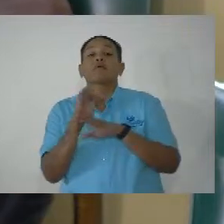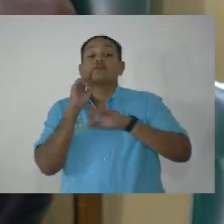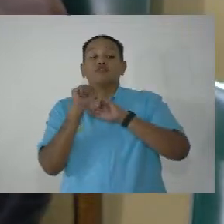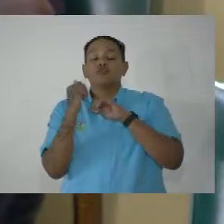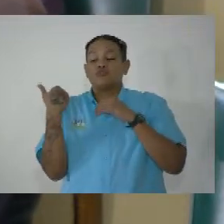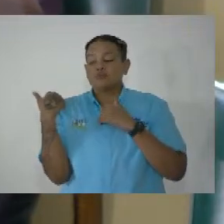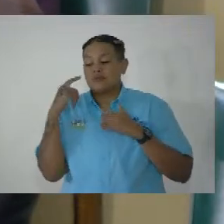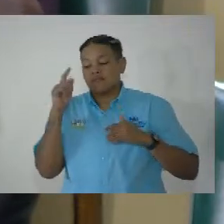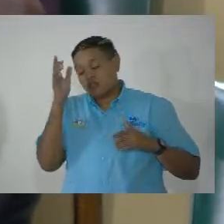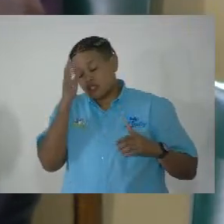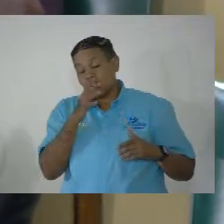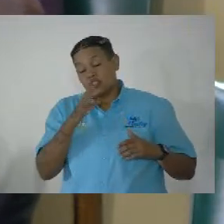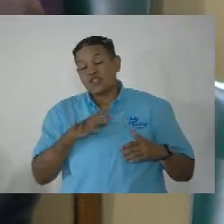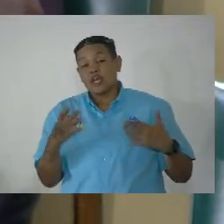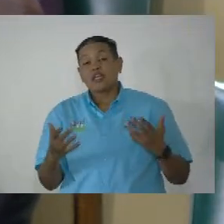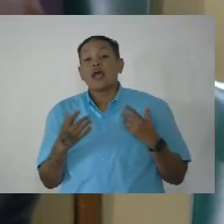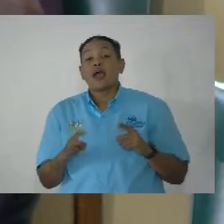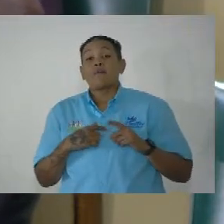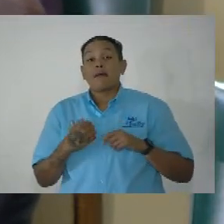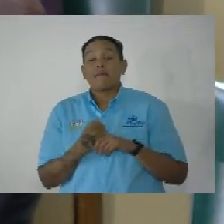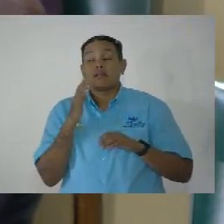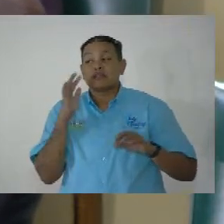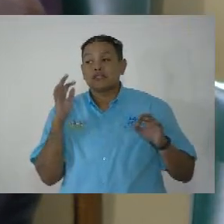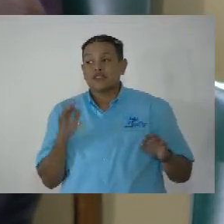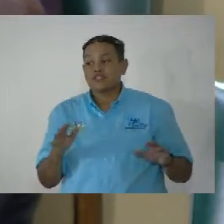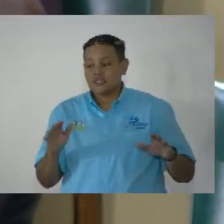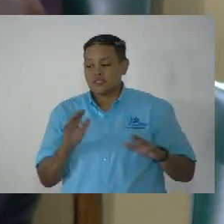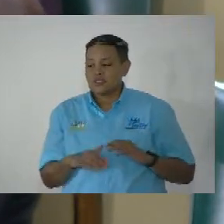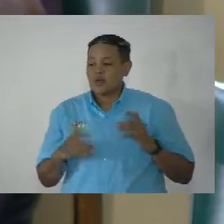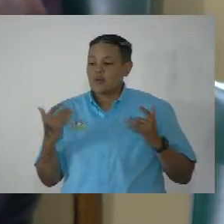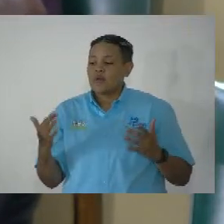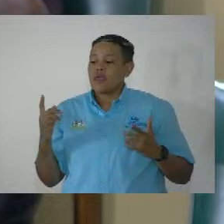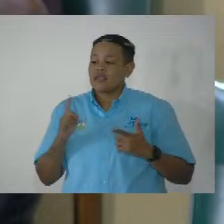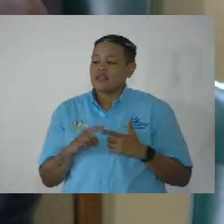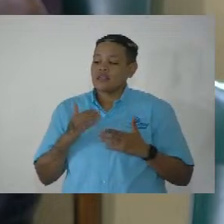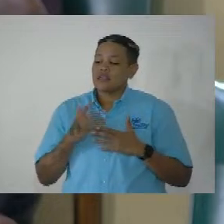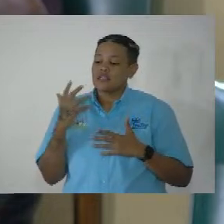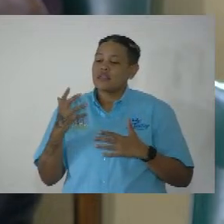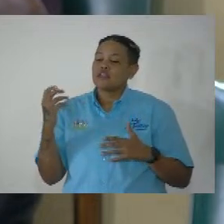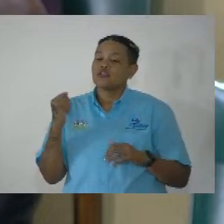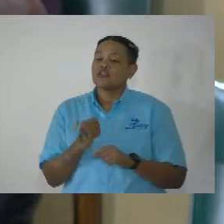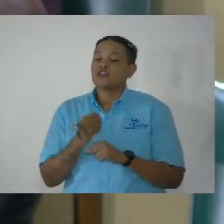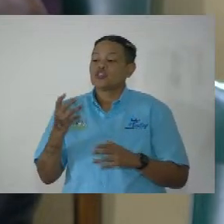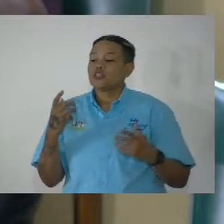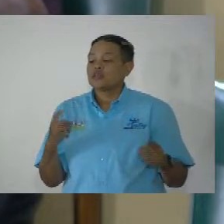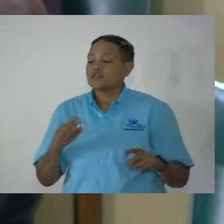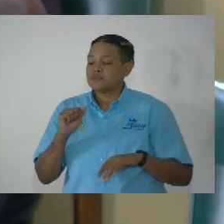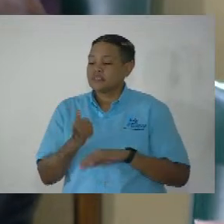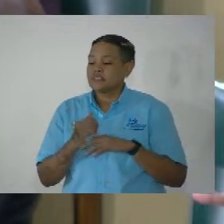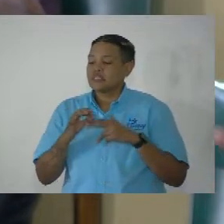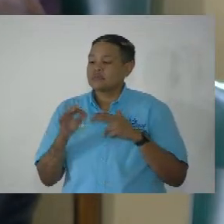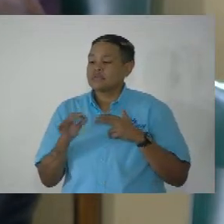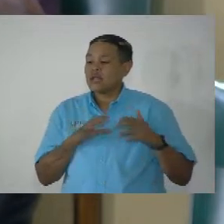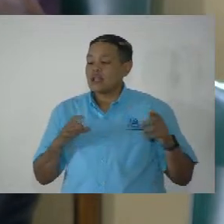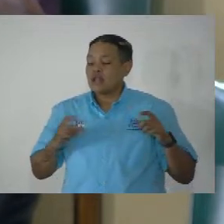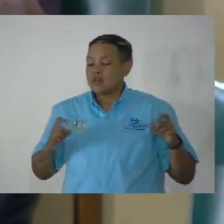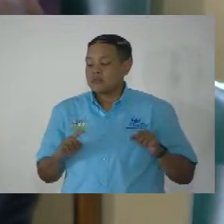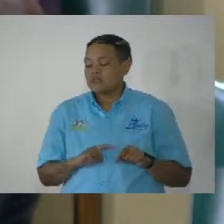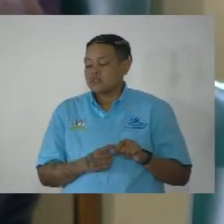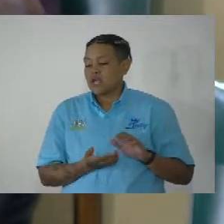gender, I made the decision that instead of waiting until next year, when we